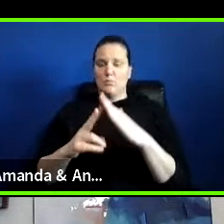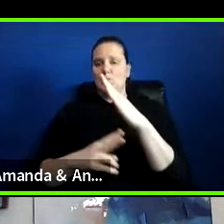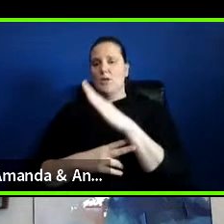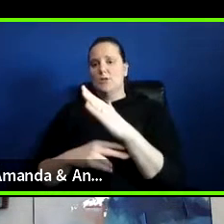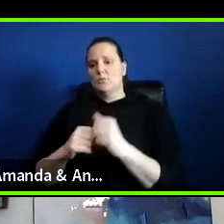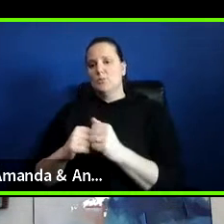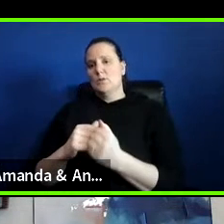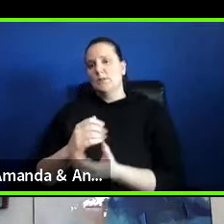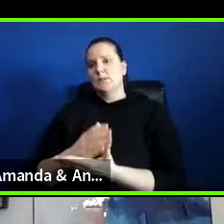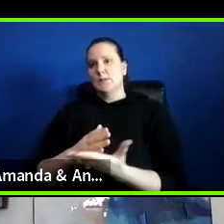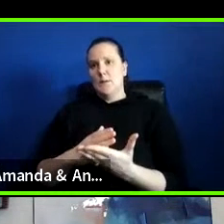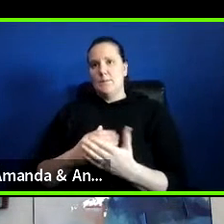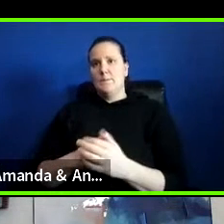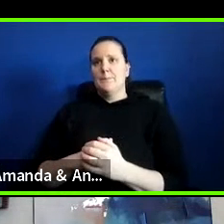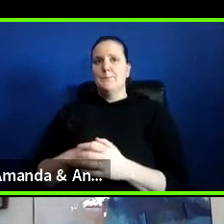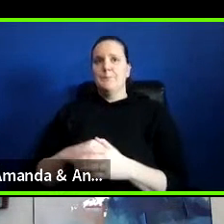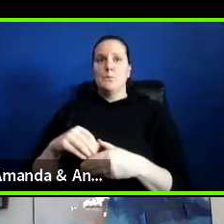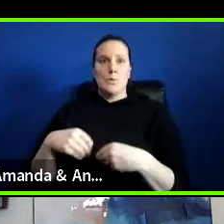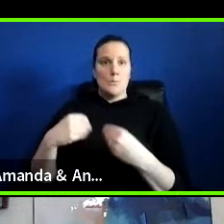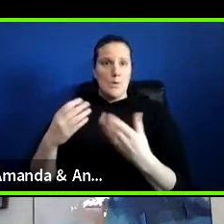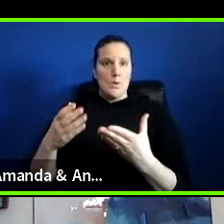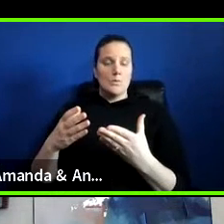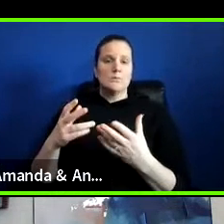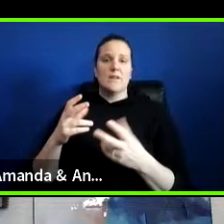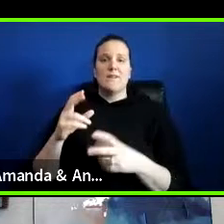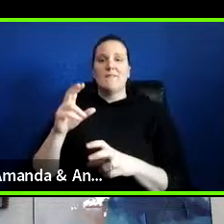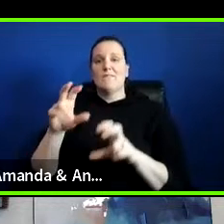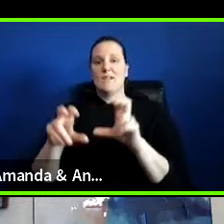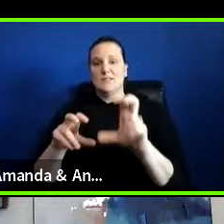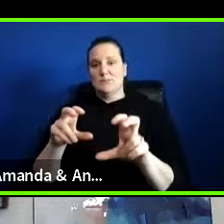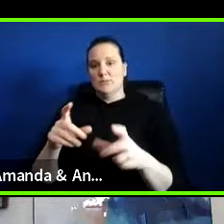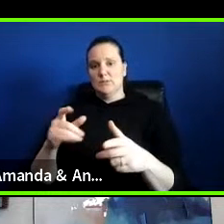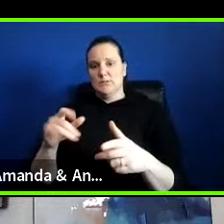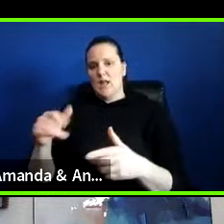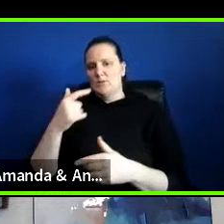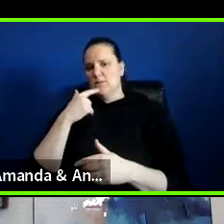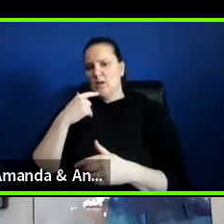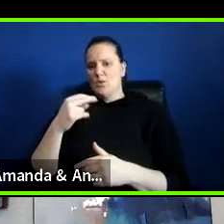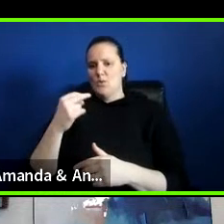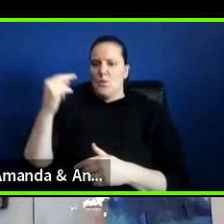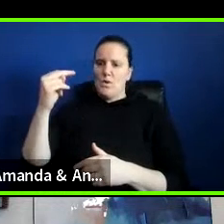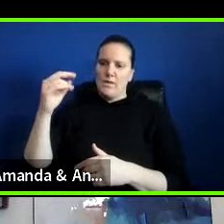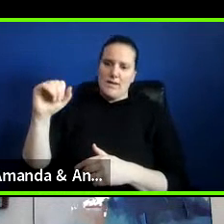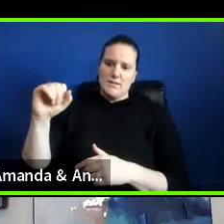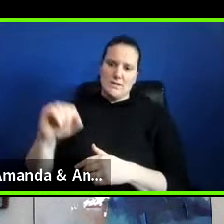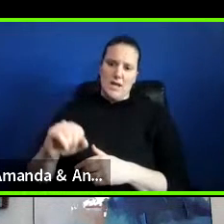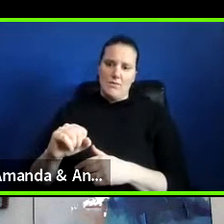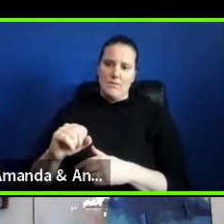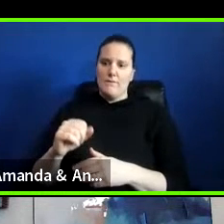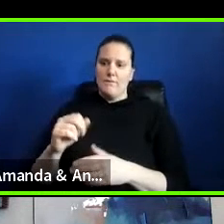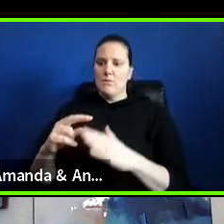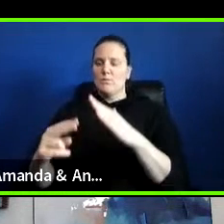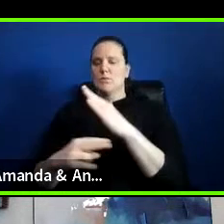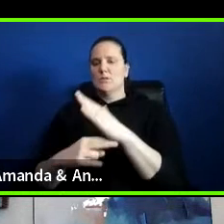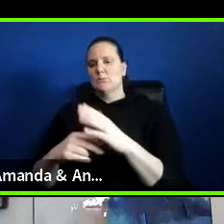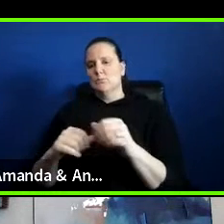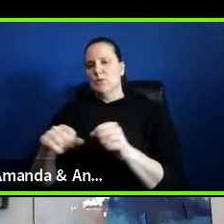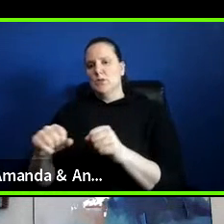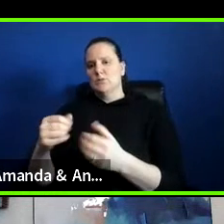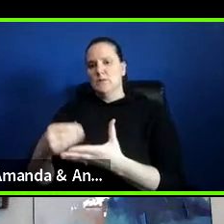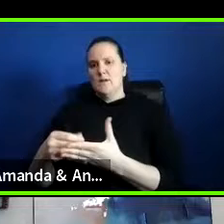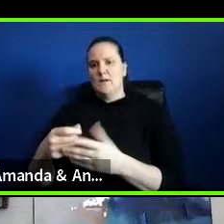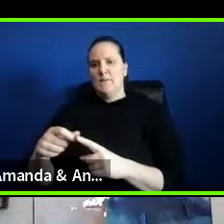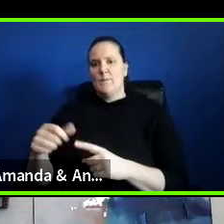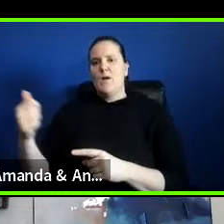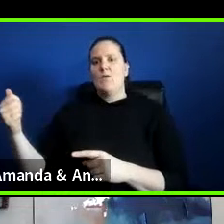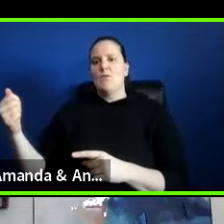of the proposed investments that are, you know, like you said, north and south of the bridge, you know, potentially funded by those other